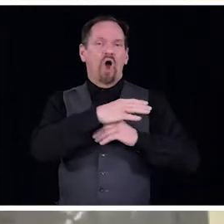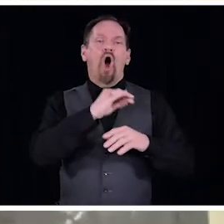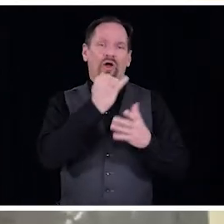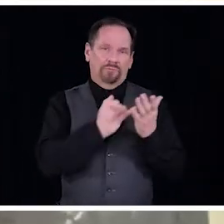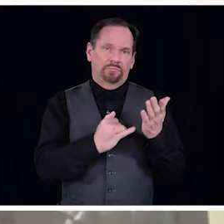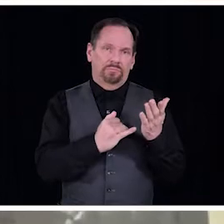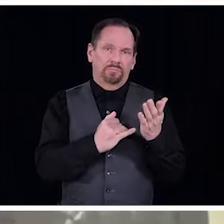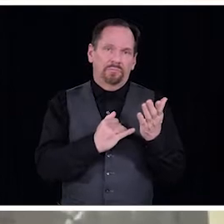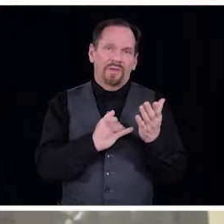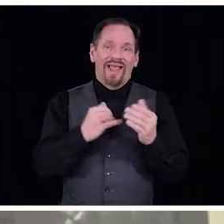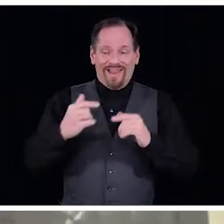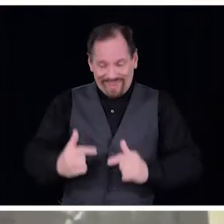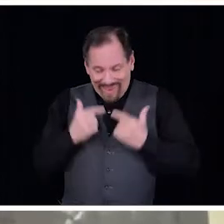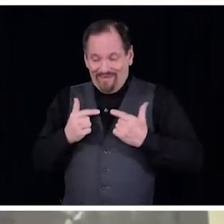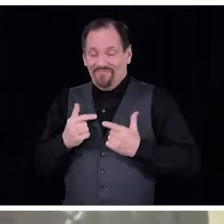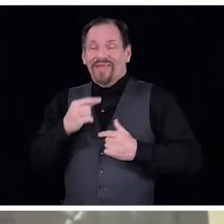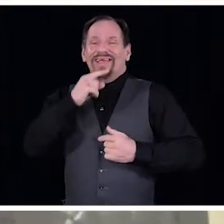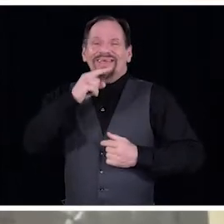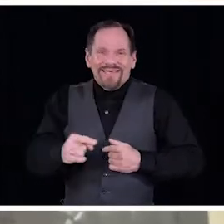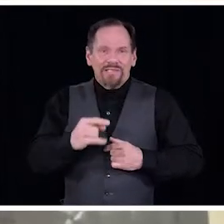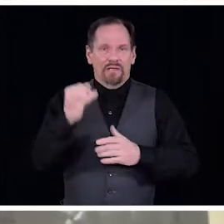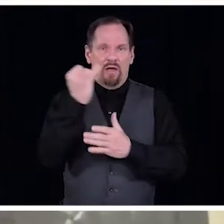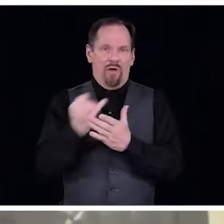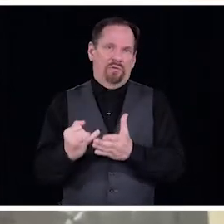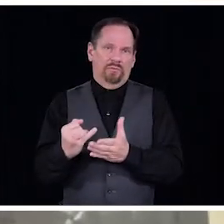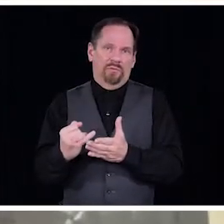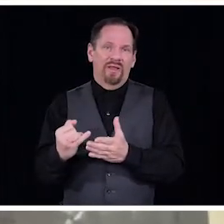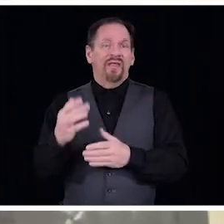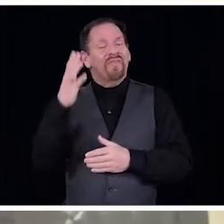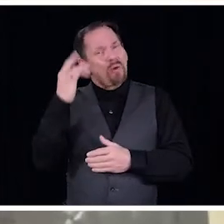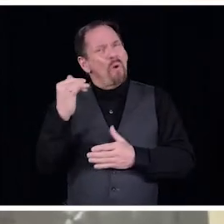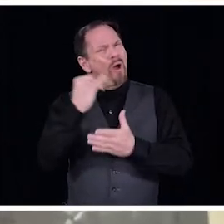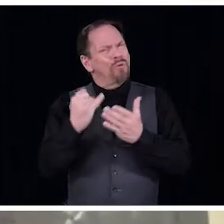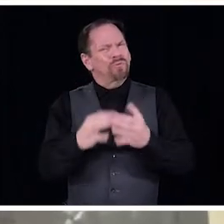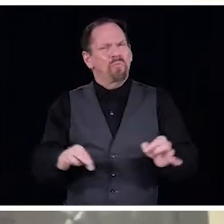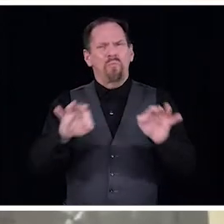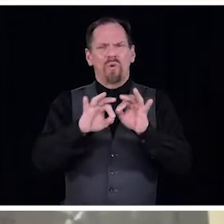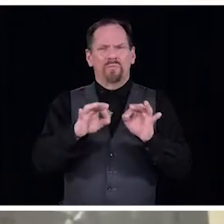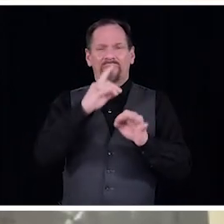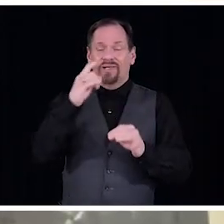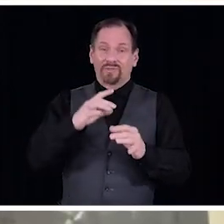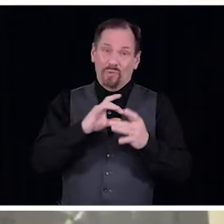it is so meaningful to us. It's relatable, it's humane, and it's authentic.